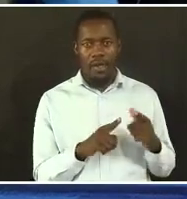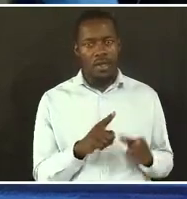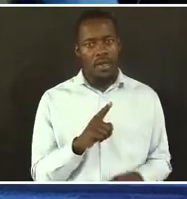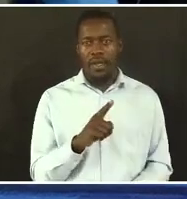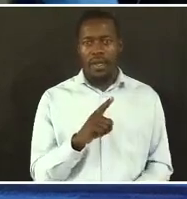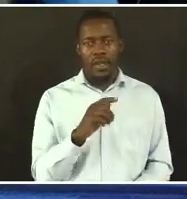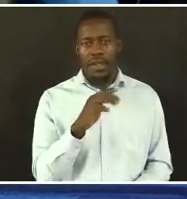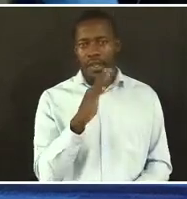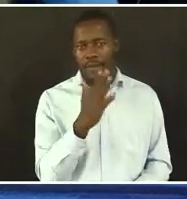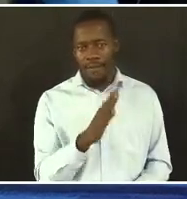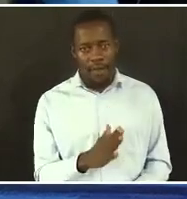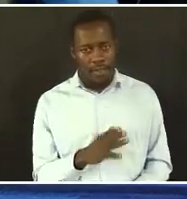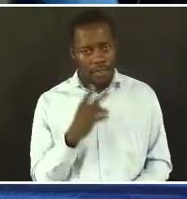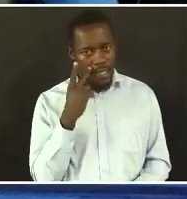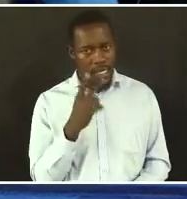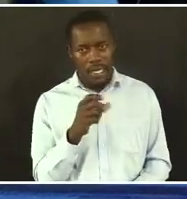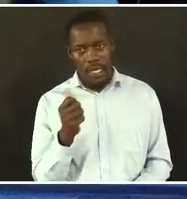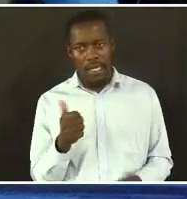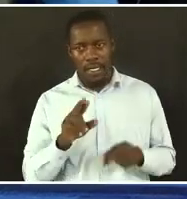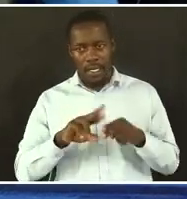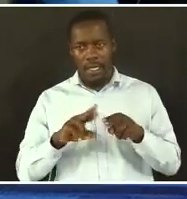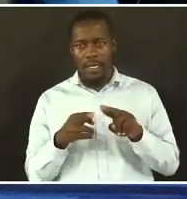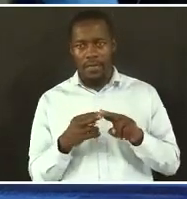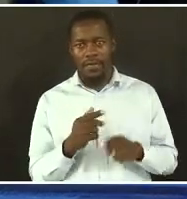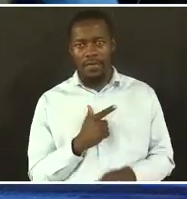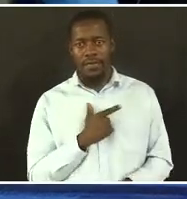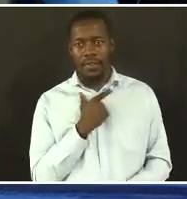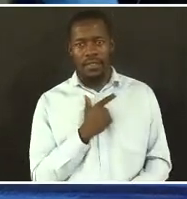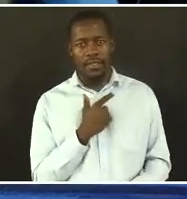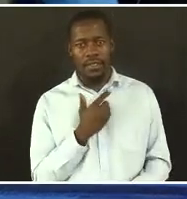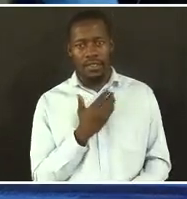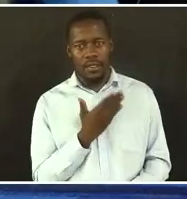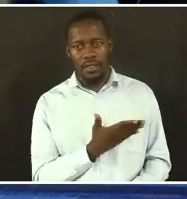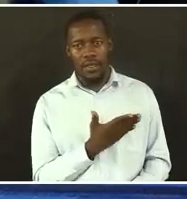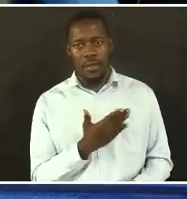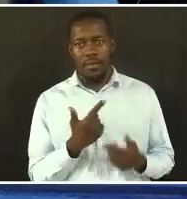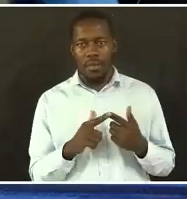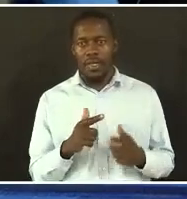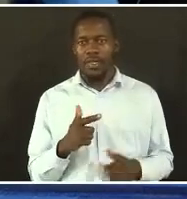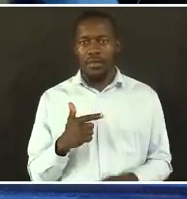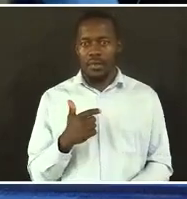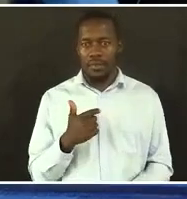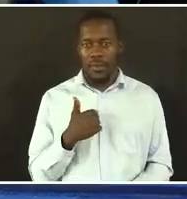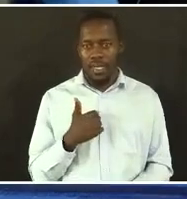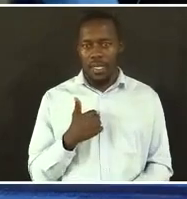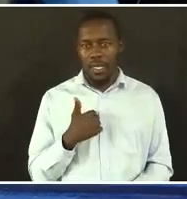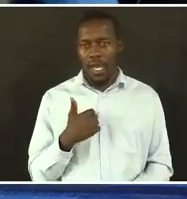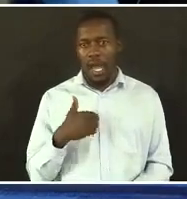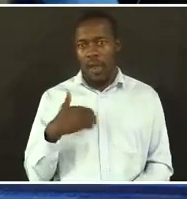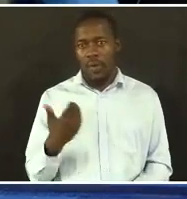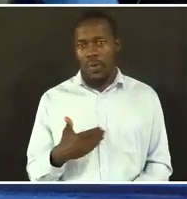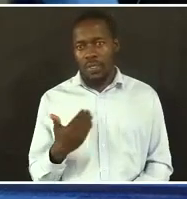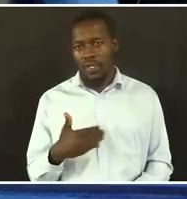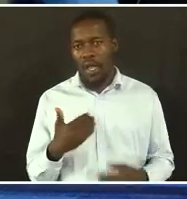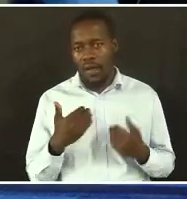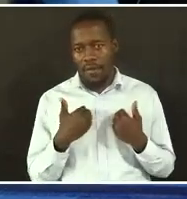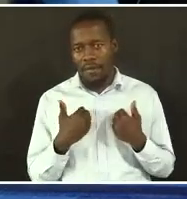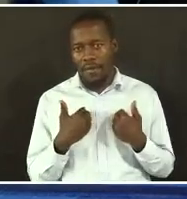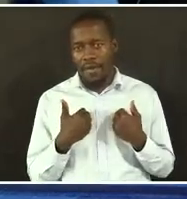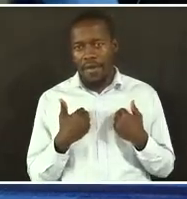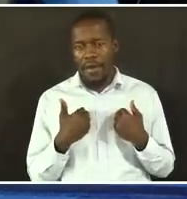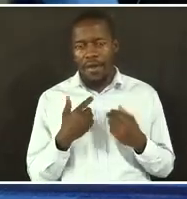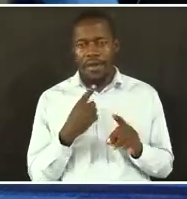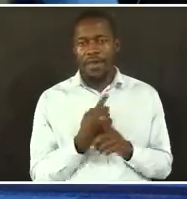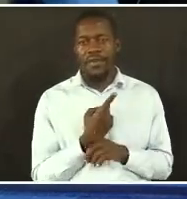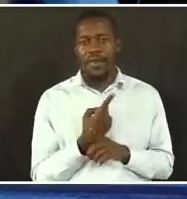her. And I'm always visited. Every visiting hour, there's someone coming to see me."